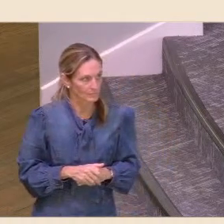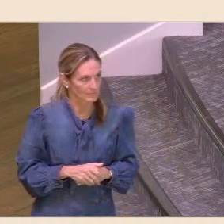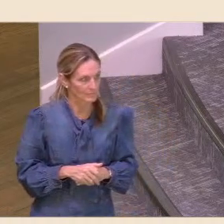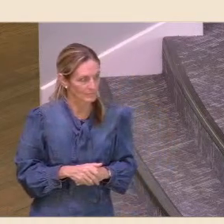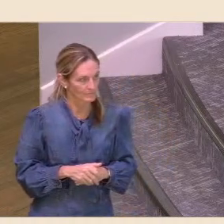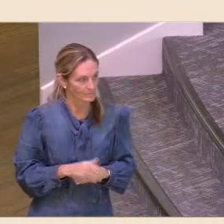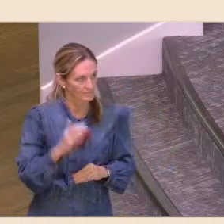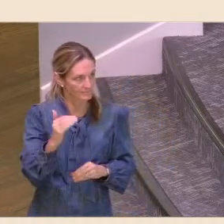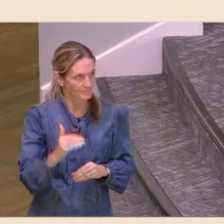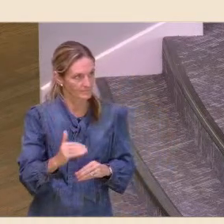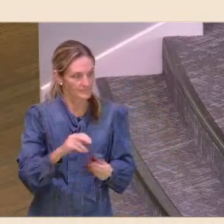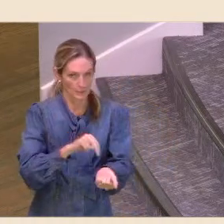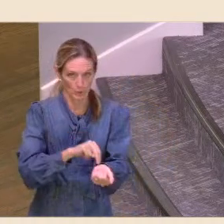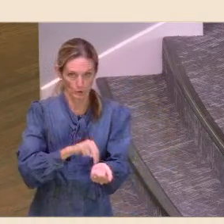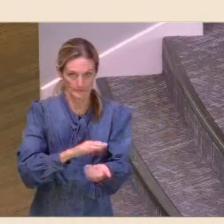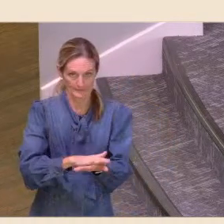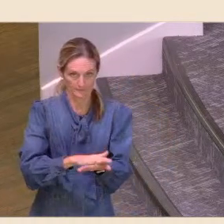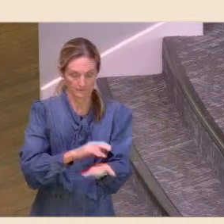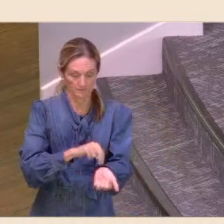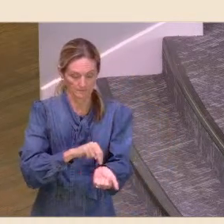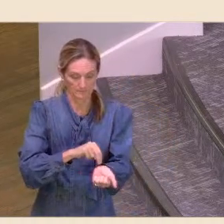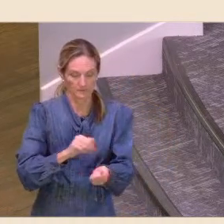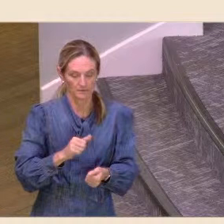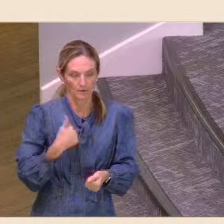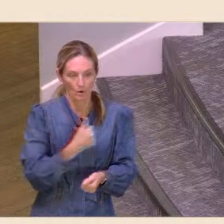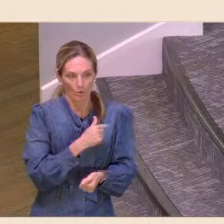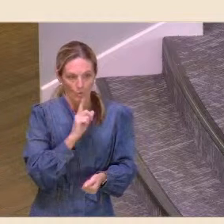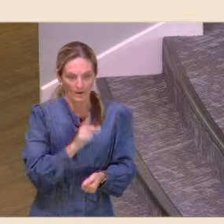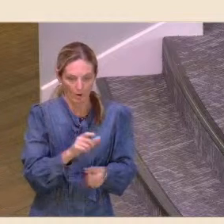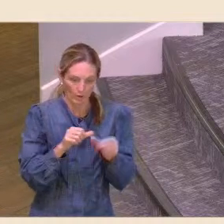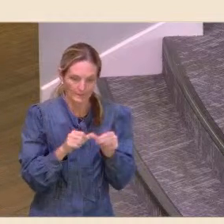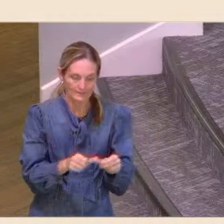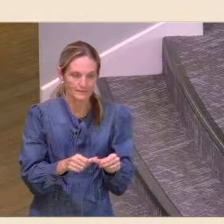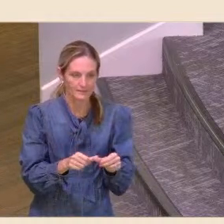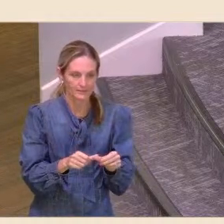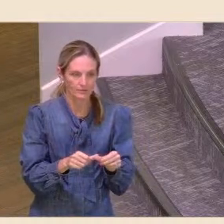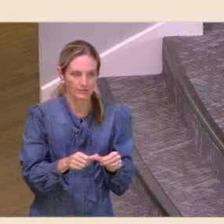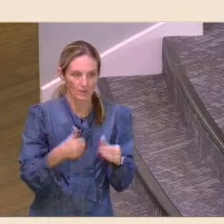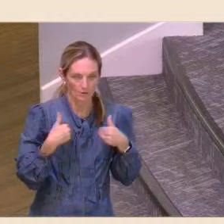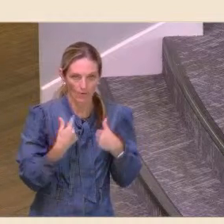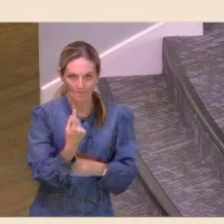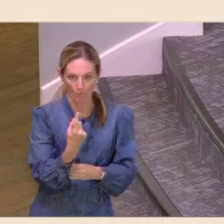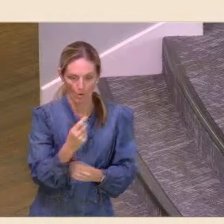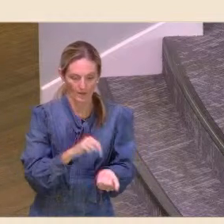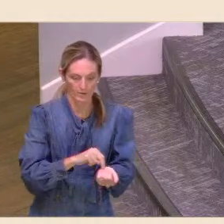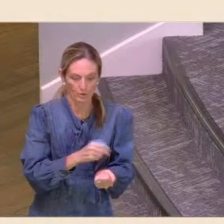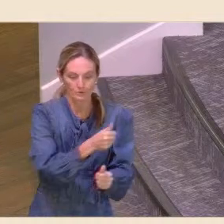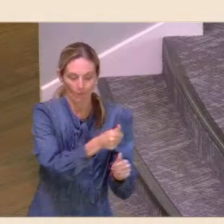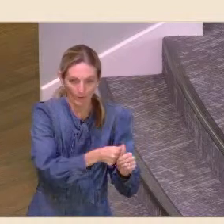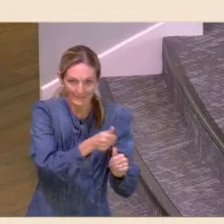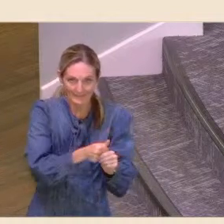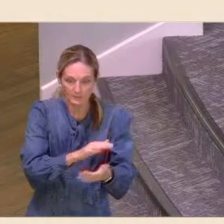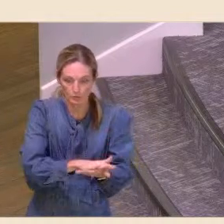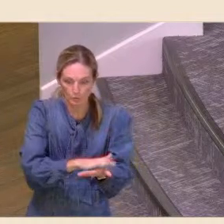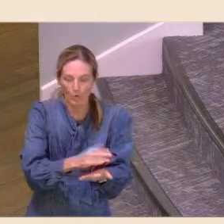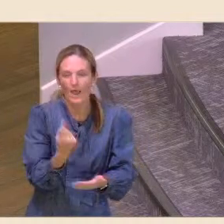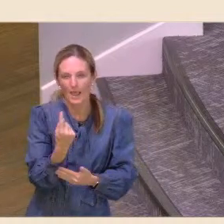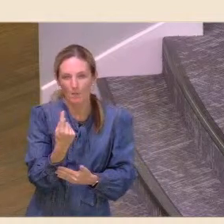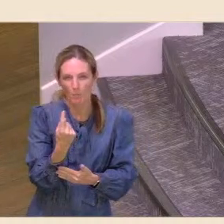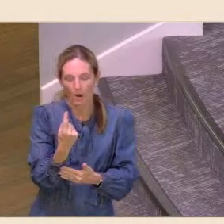For school nurses, we are continuing to fund 1 nurse per school. We also have 1 telehealth